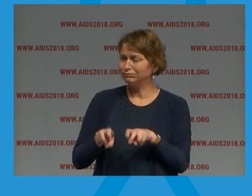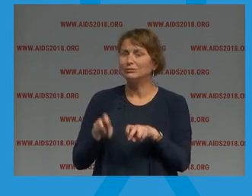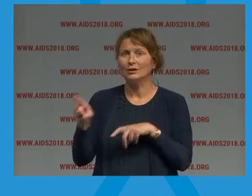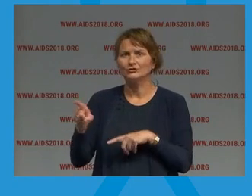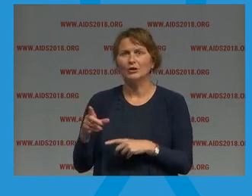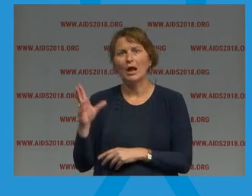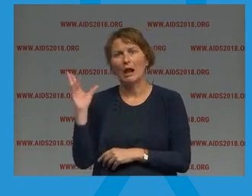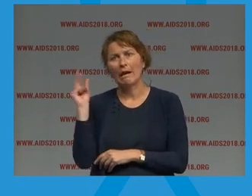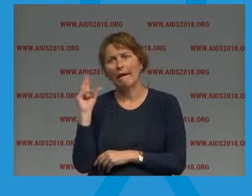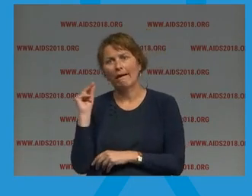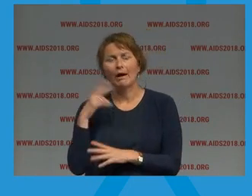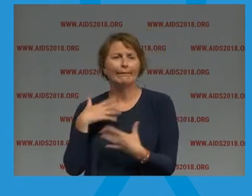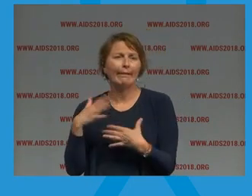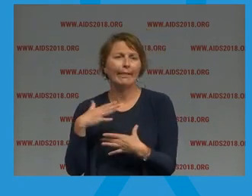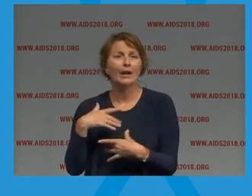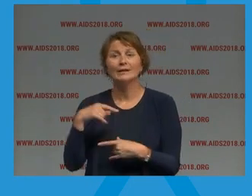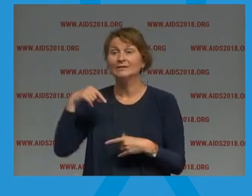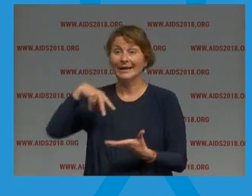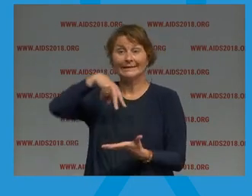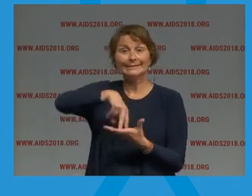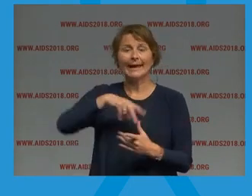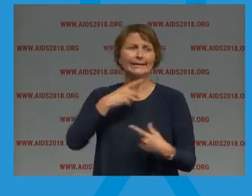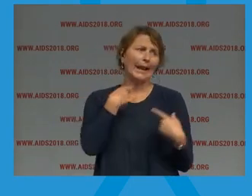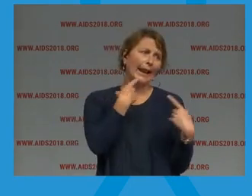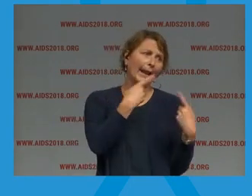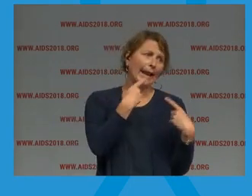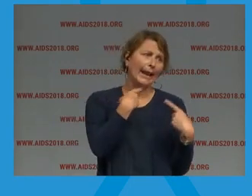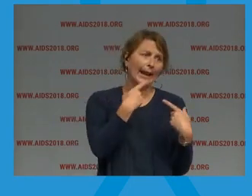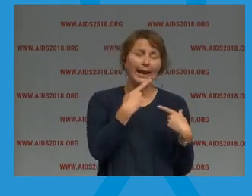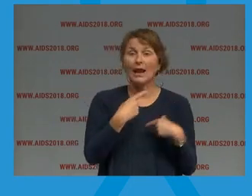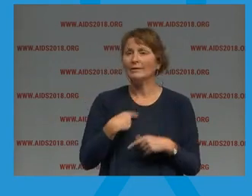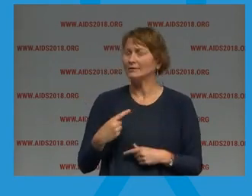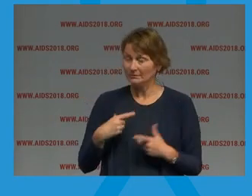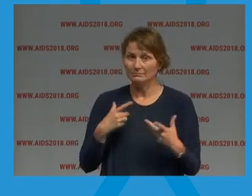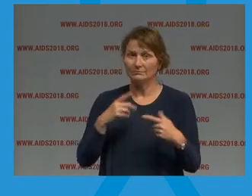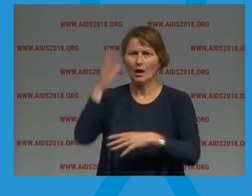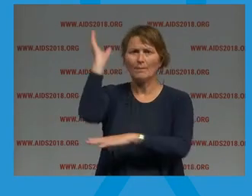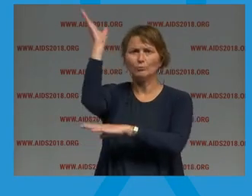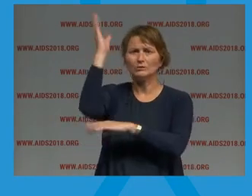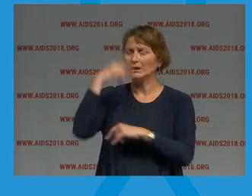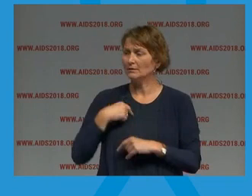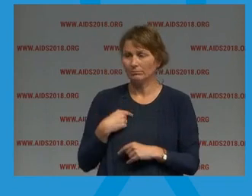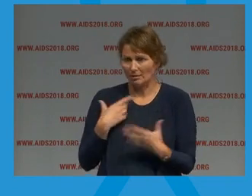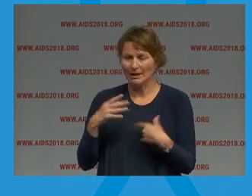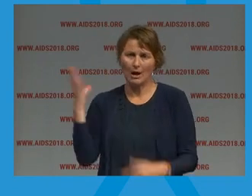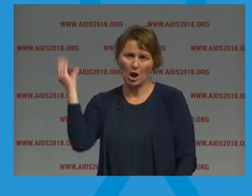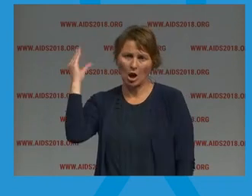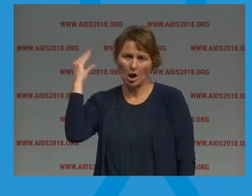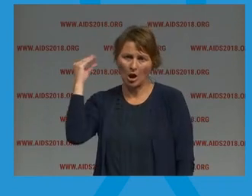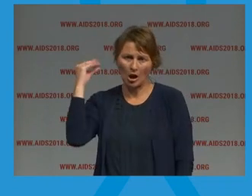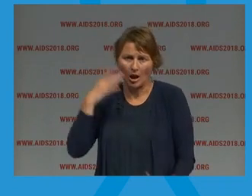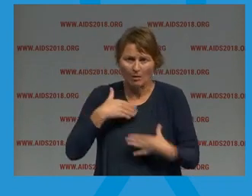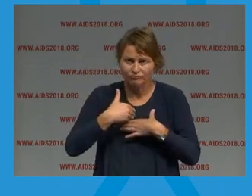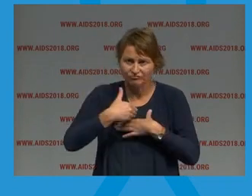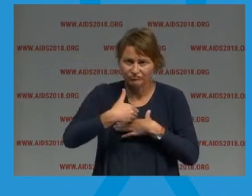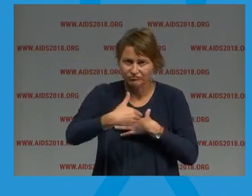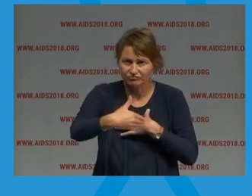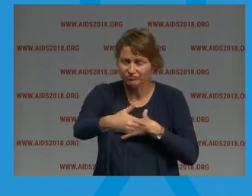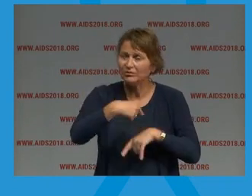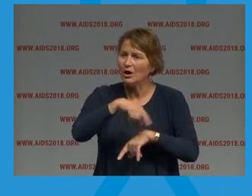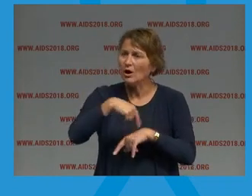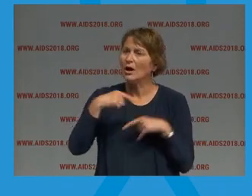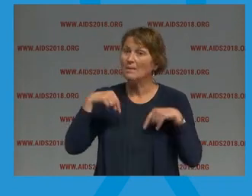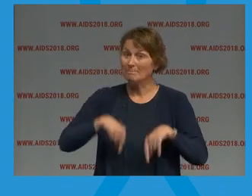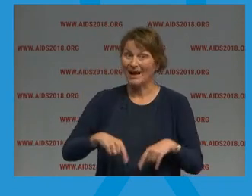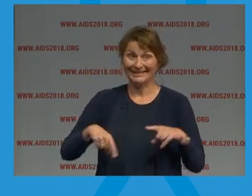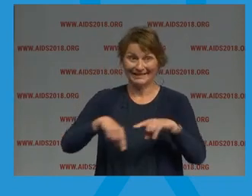chatty. Didn't matter what was going on stage, she'd be talking in your ear. But it was a thoughtful engagement in the house, but in the